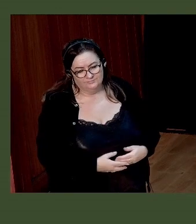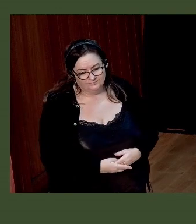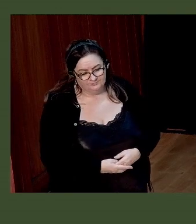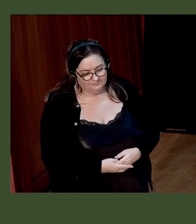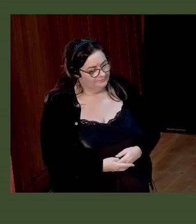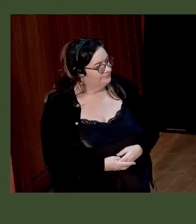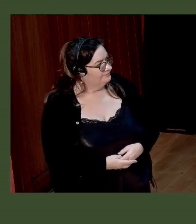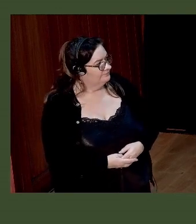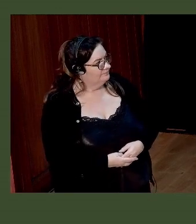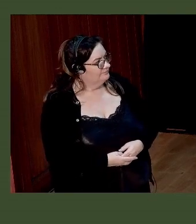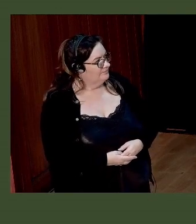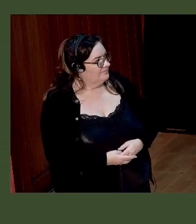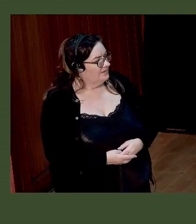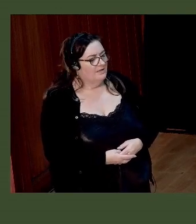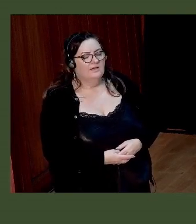that's true,